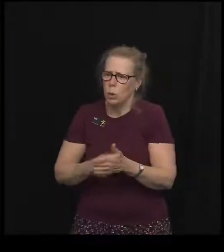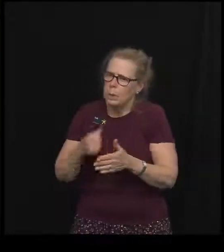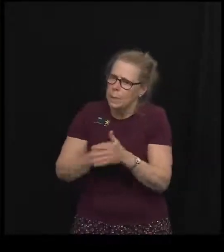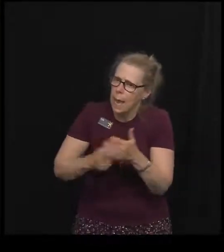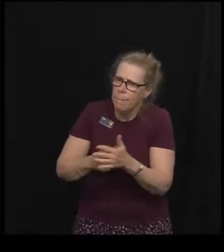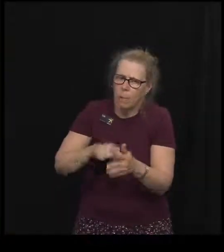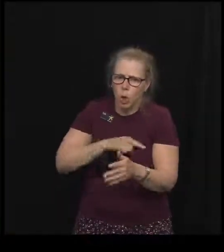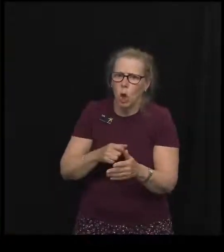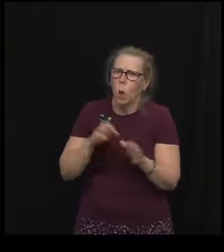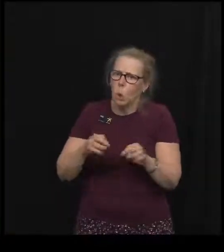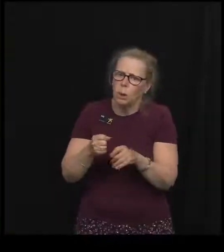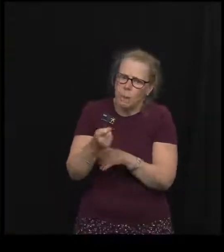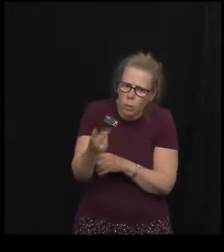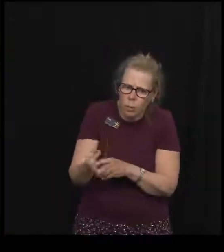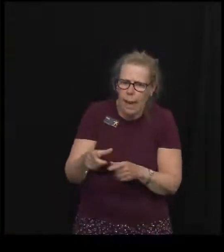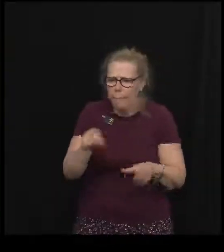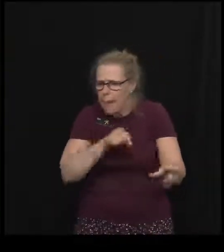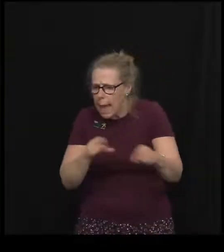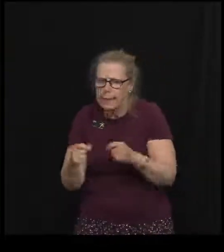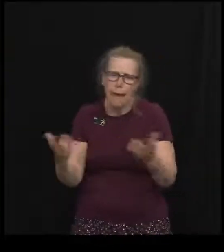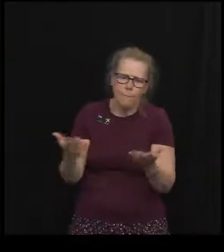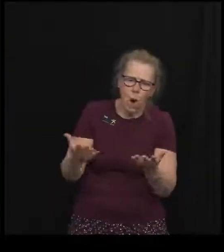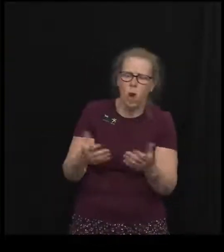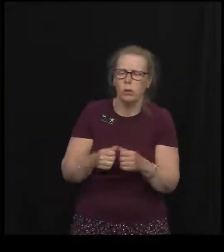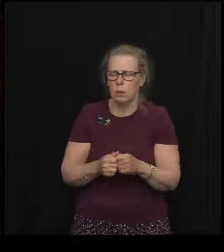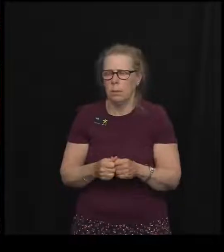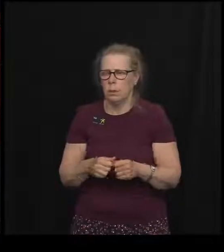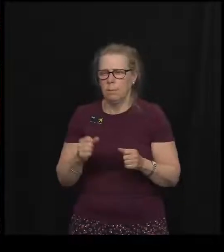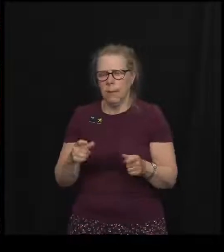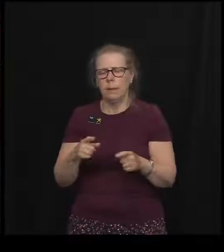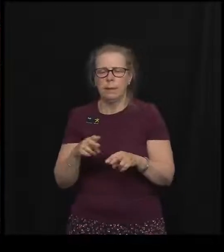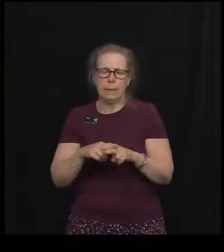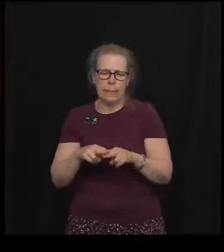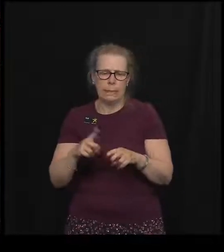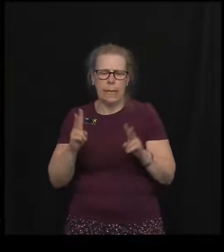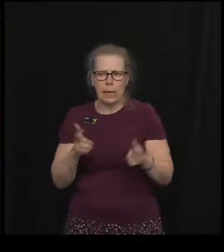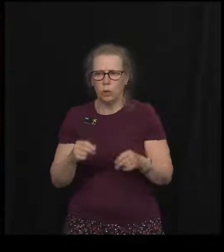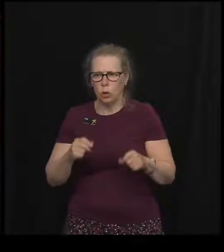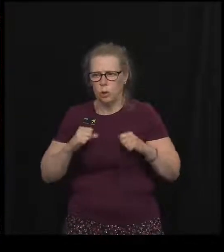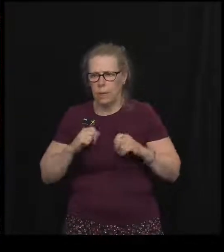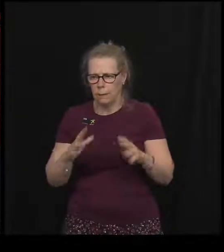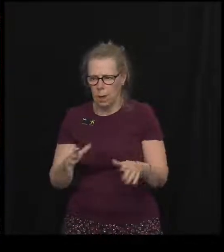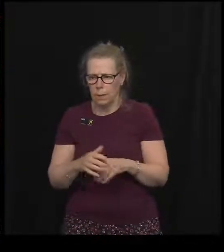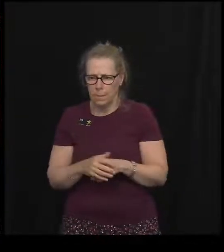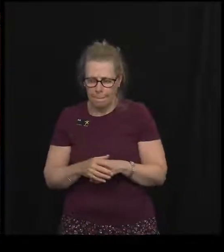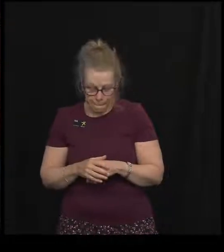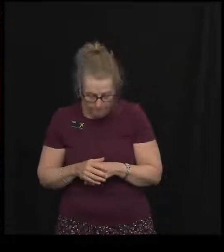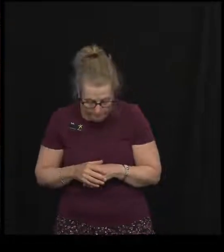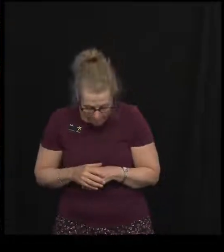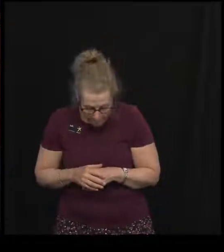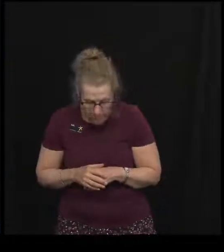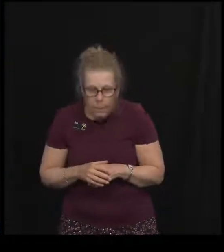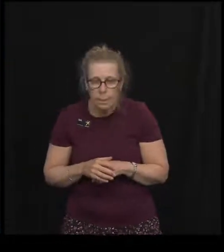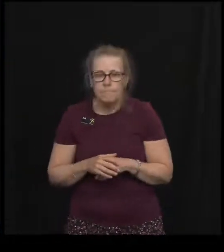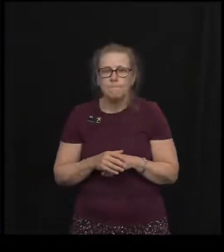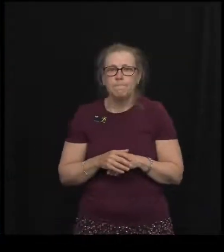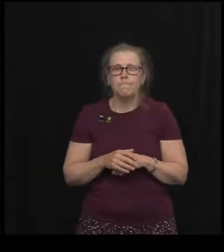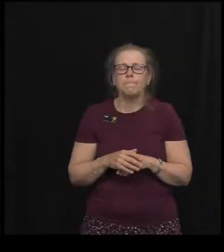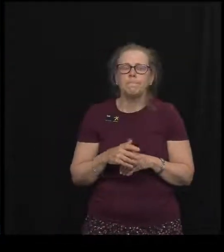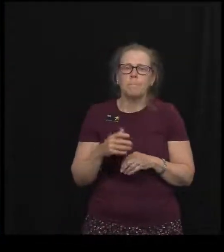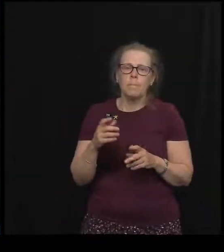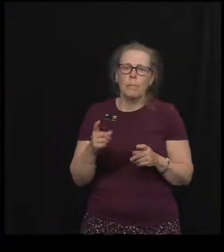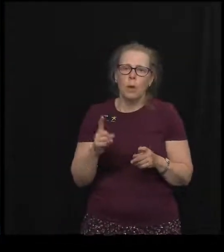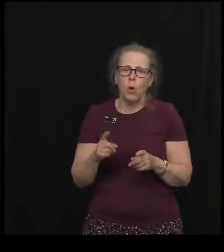choices that maybe from an outside look obvious choices. And as we started out with, some of these needs are actually increasing